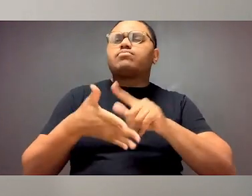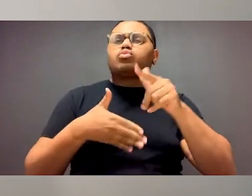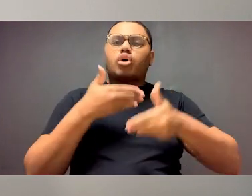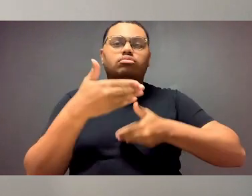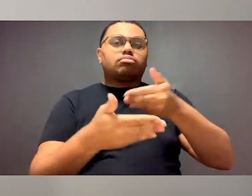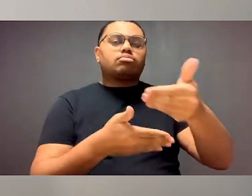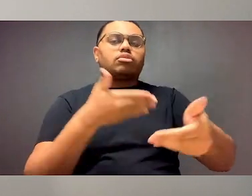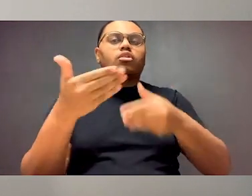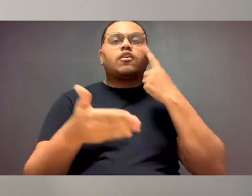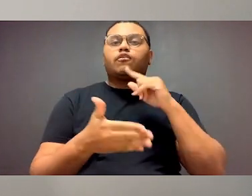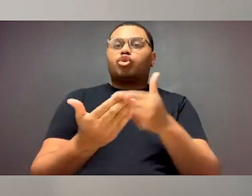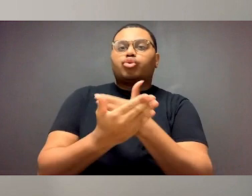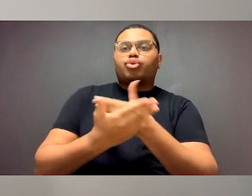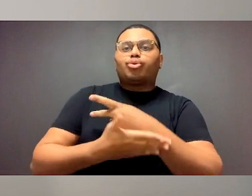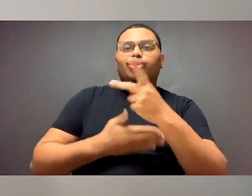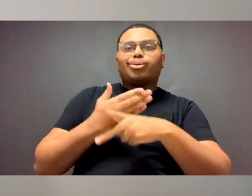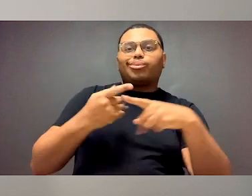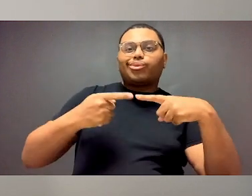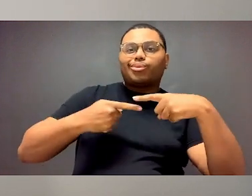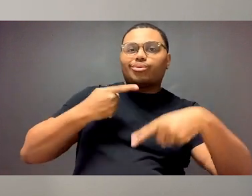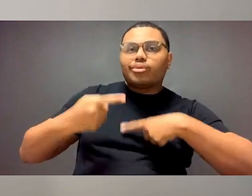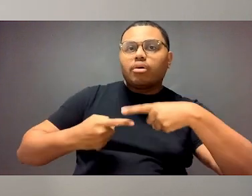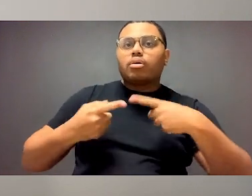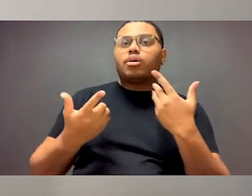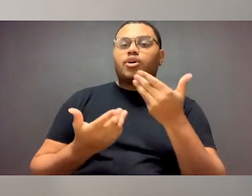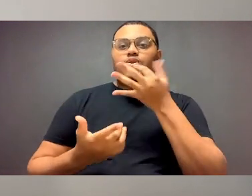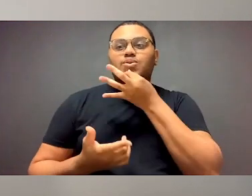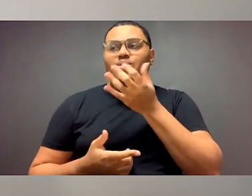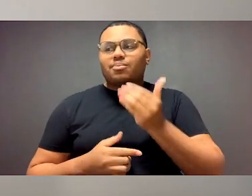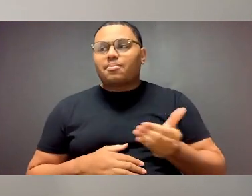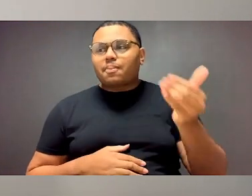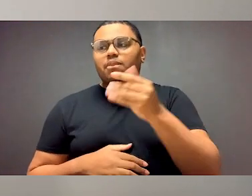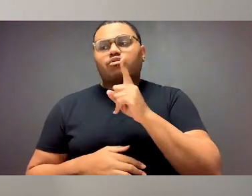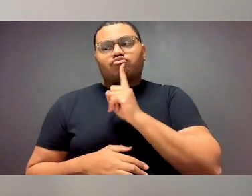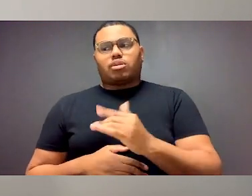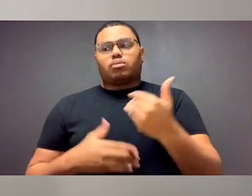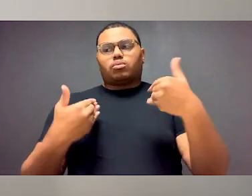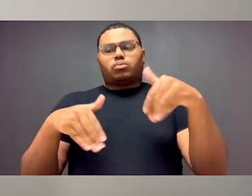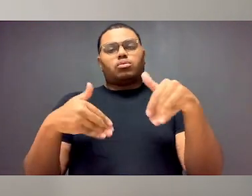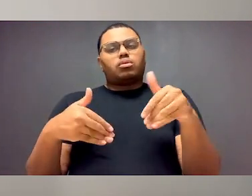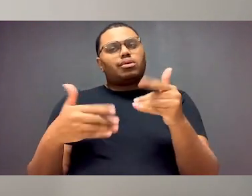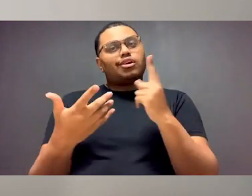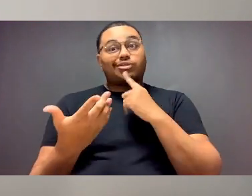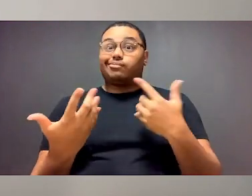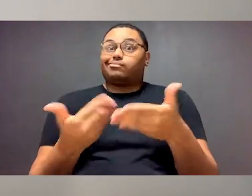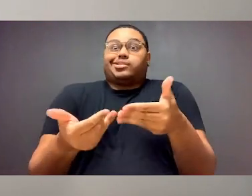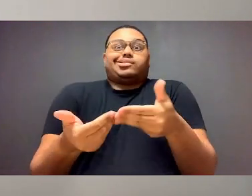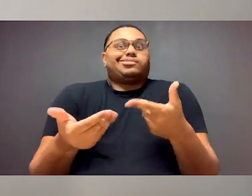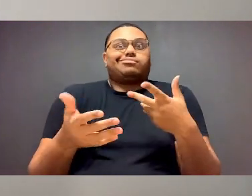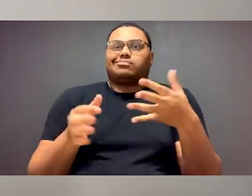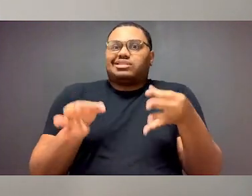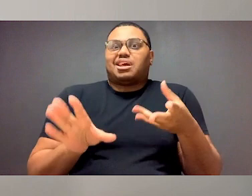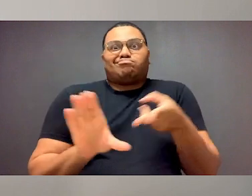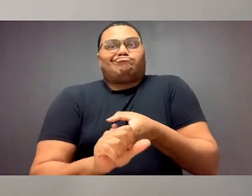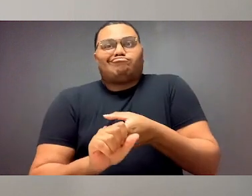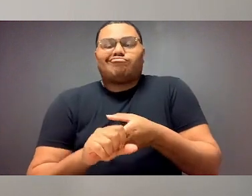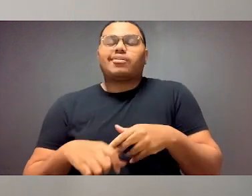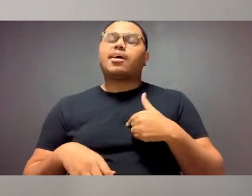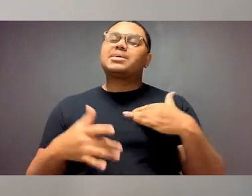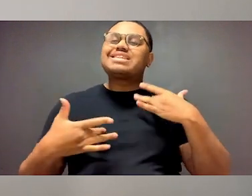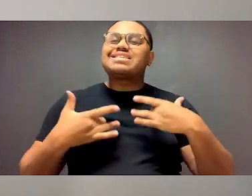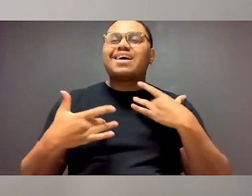programming cycle coming up was an easy choice to make. And I'm super excited for this